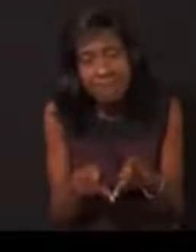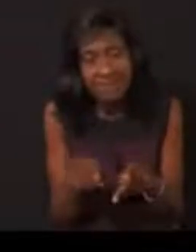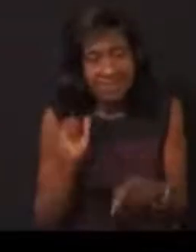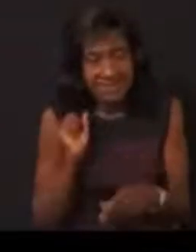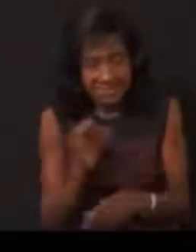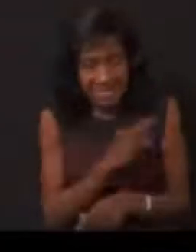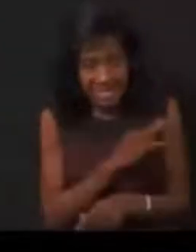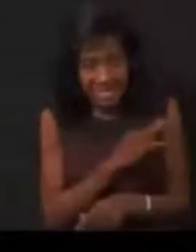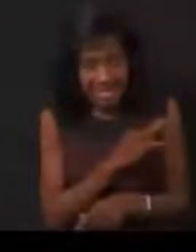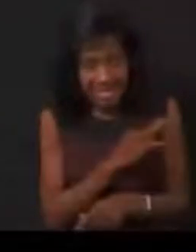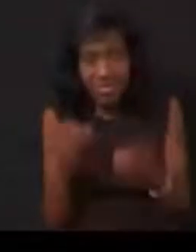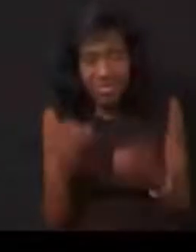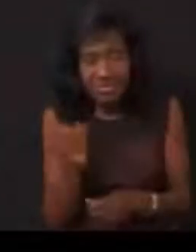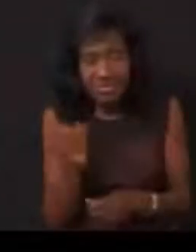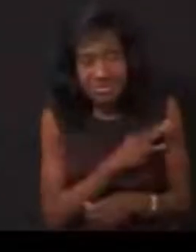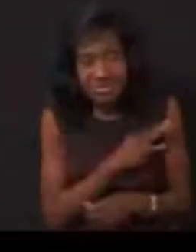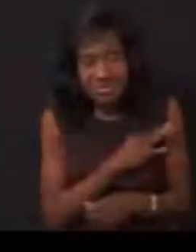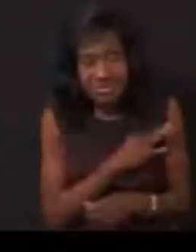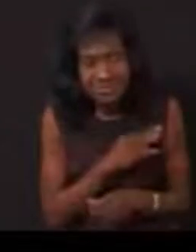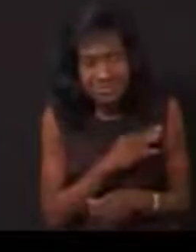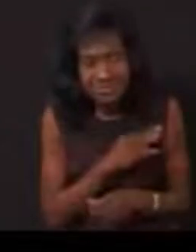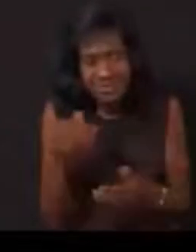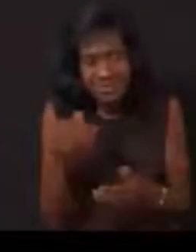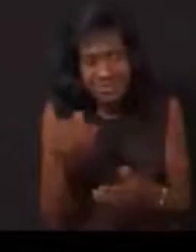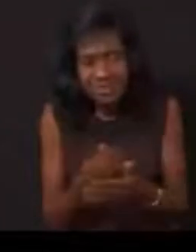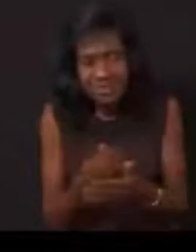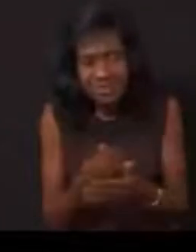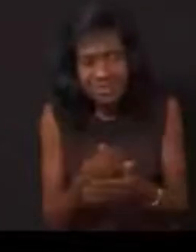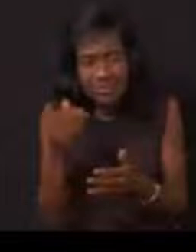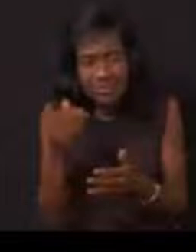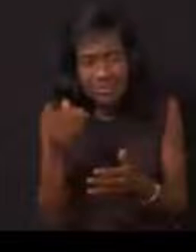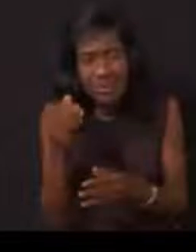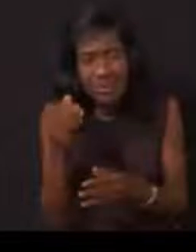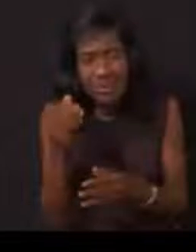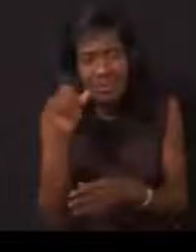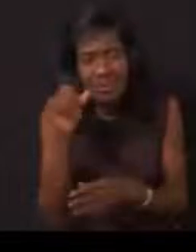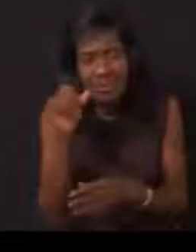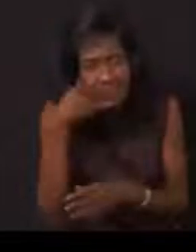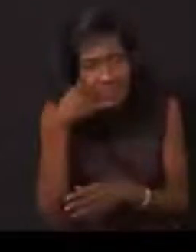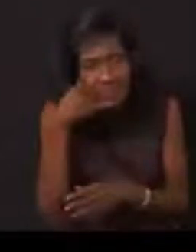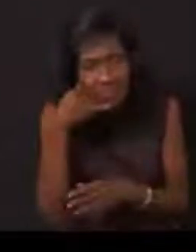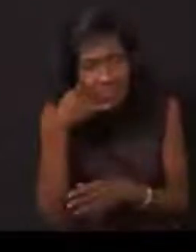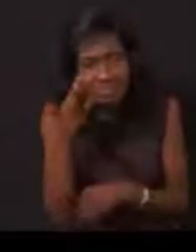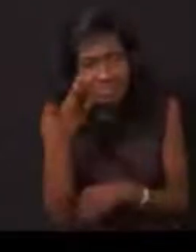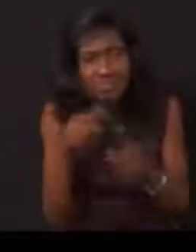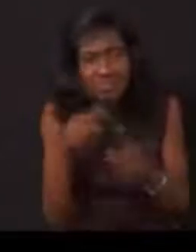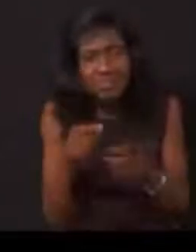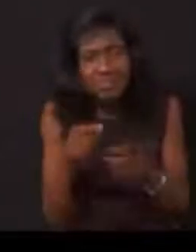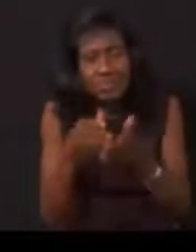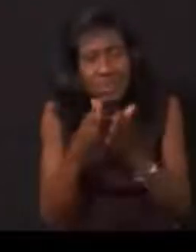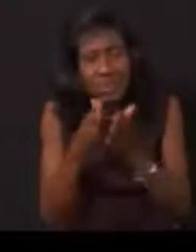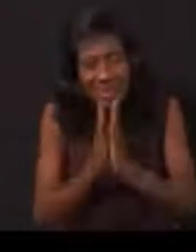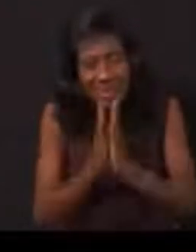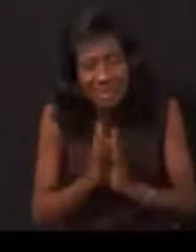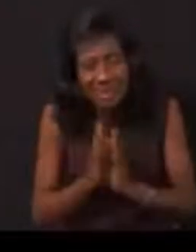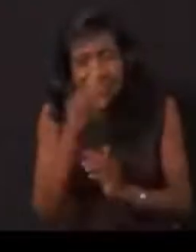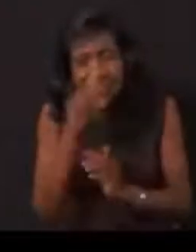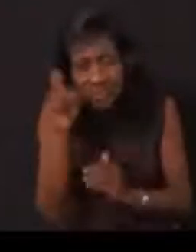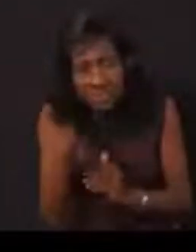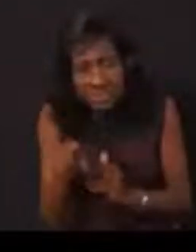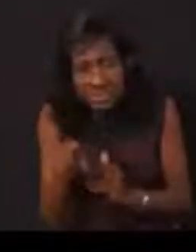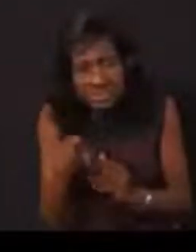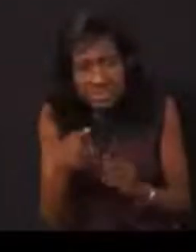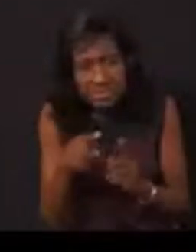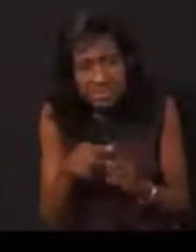staff. A new phone tree, including scripts with frequently asked questions, will help funnel calls to